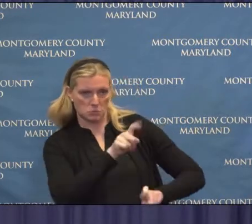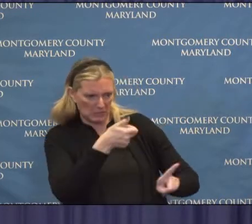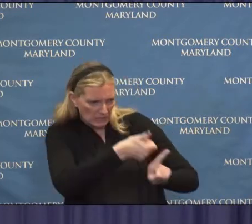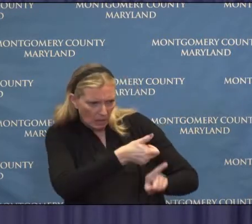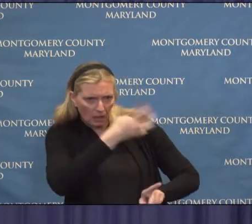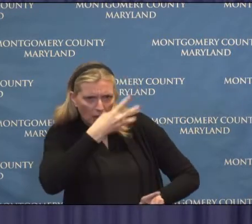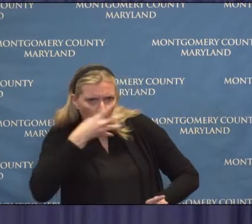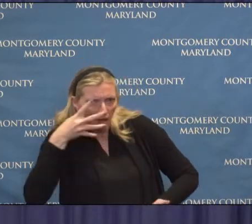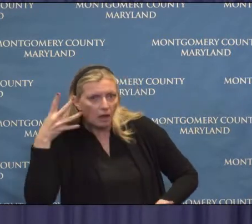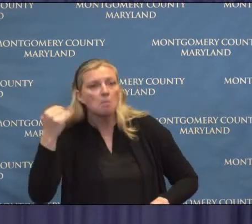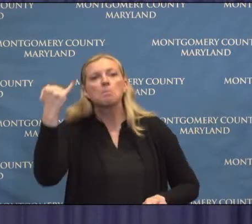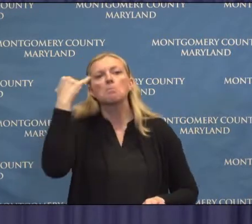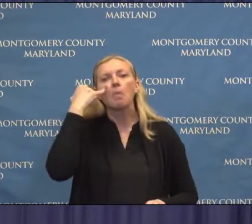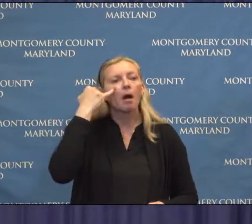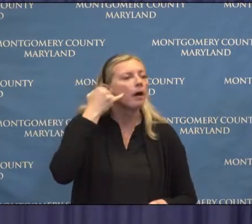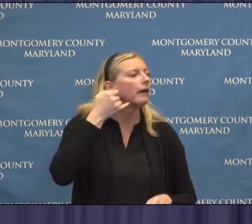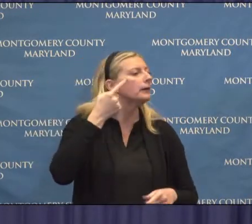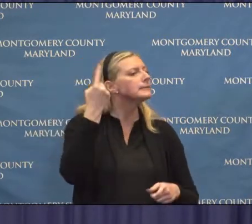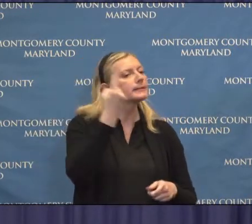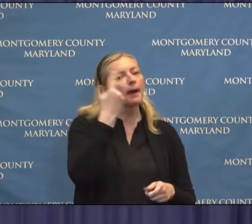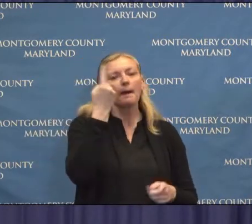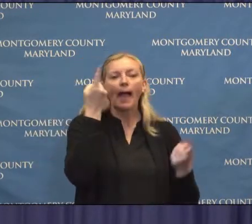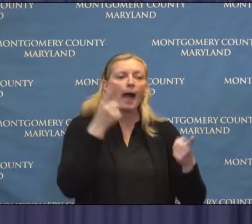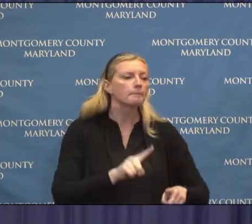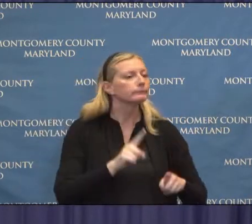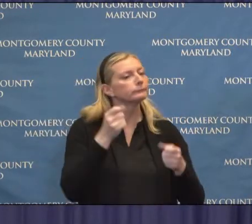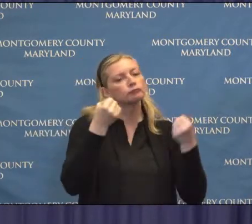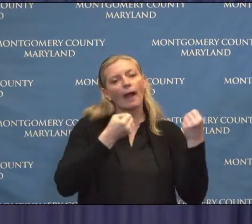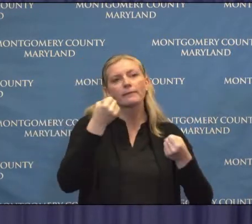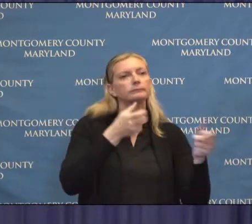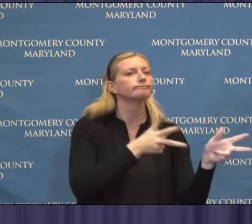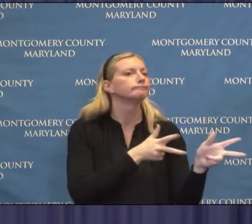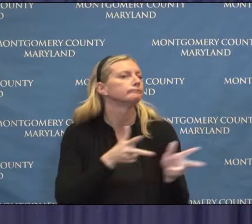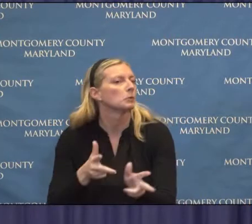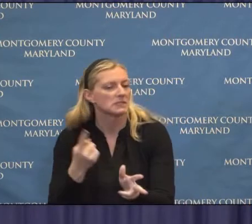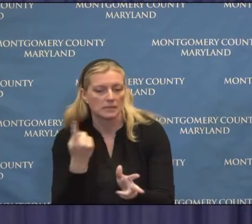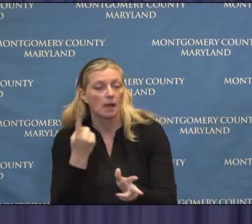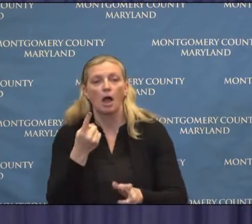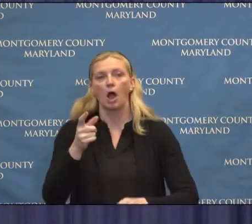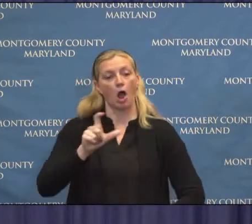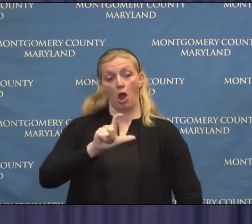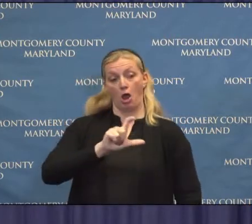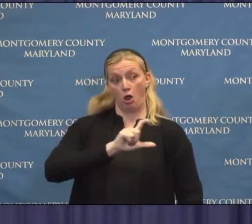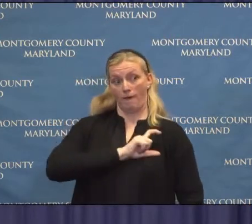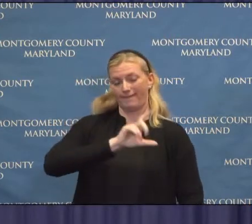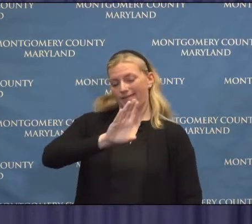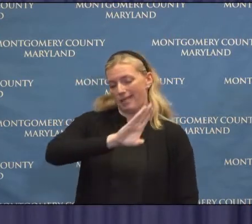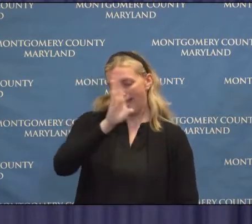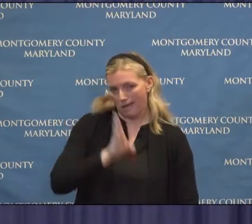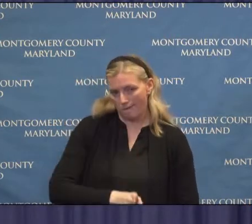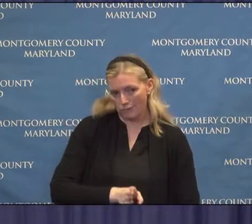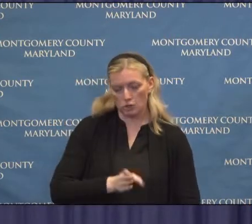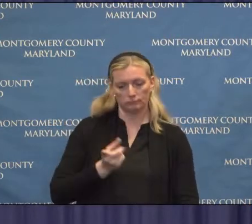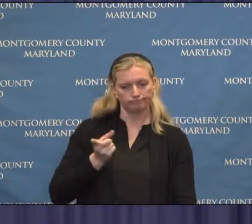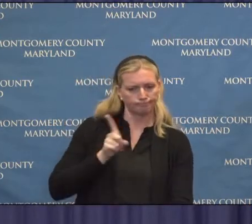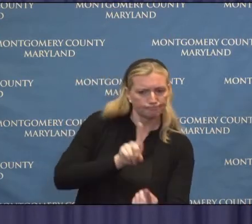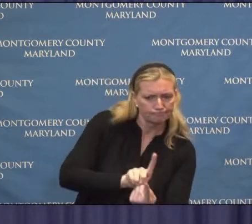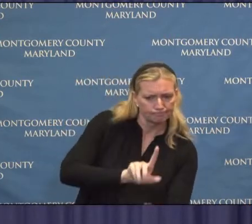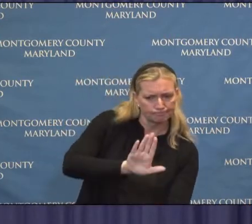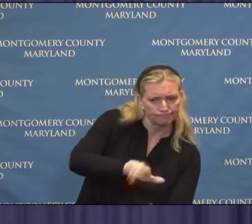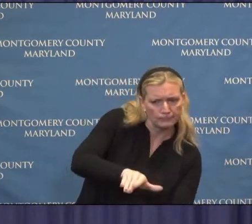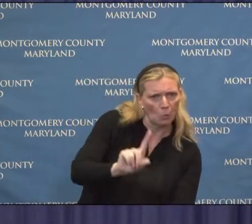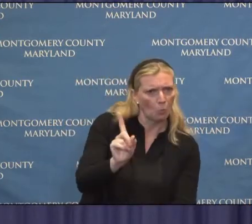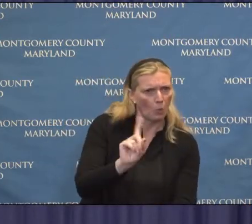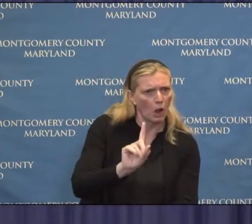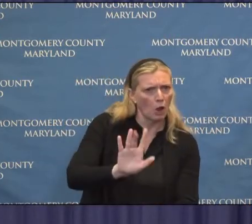traffic violation, for example, that there would be the officer would not be asking for any documentation other than the